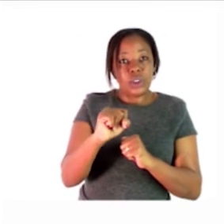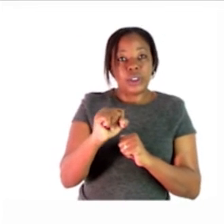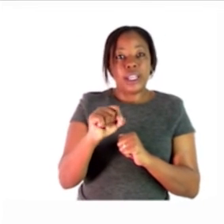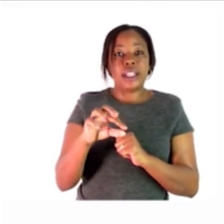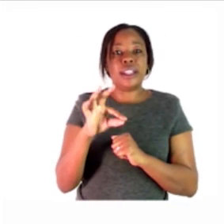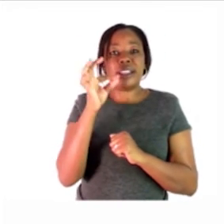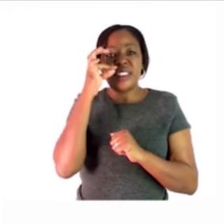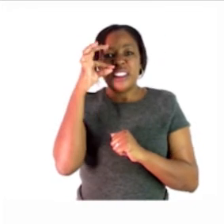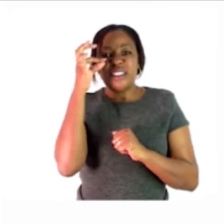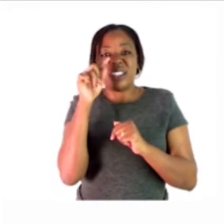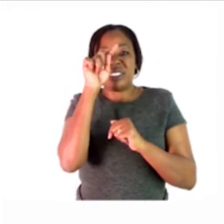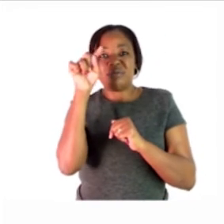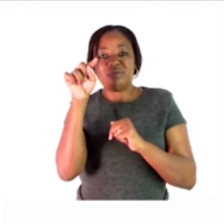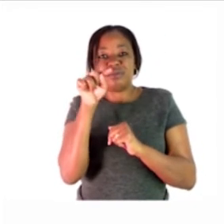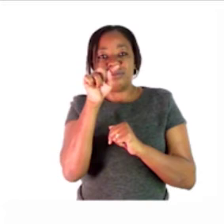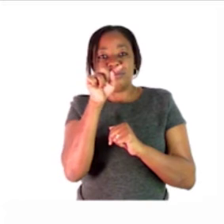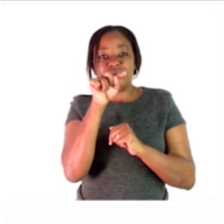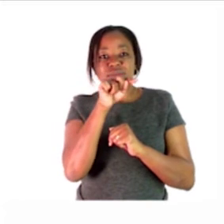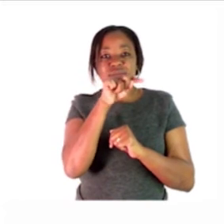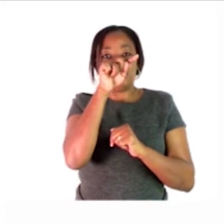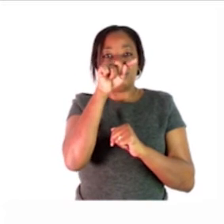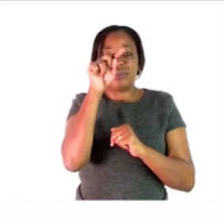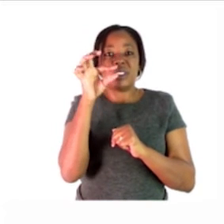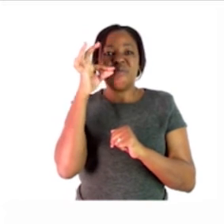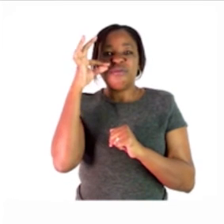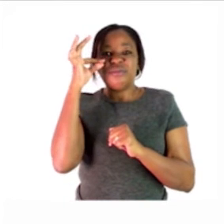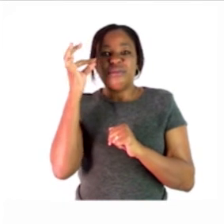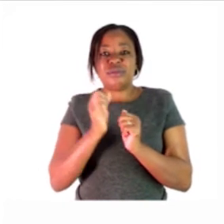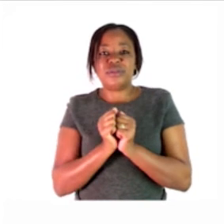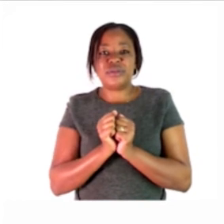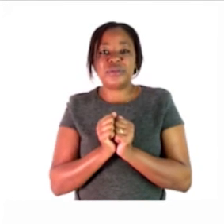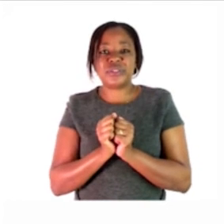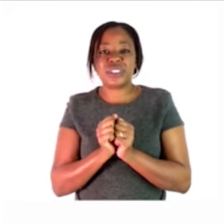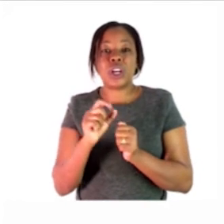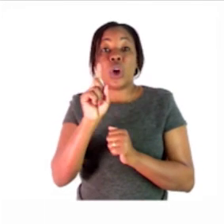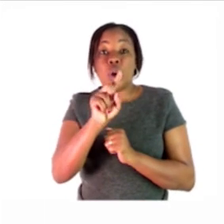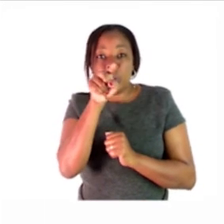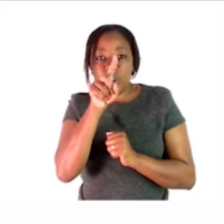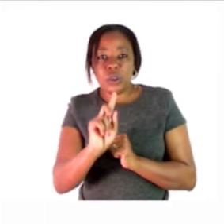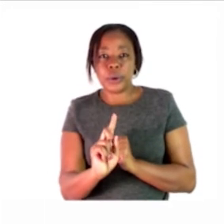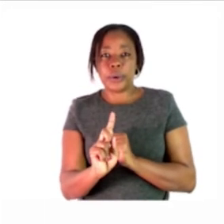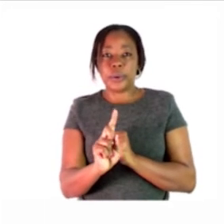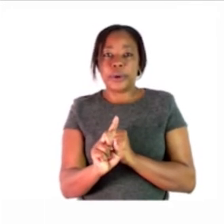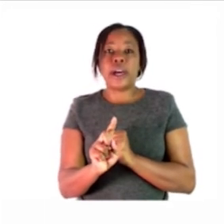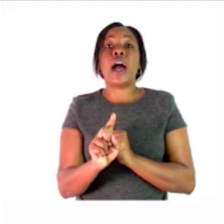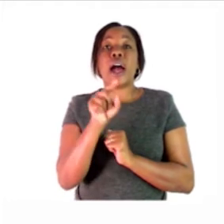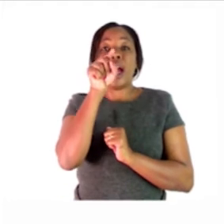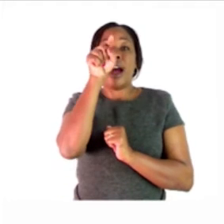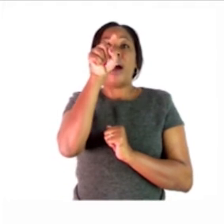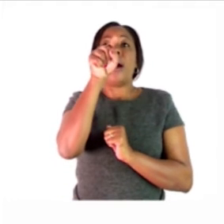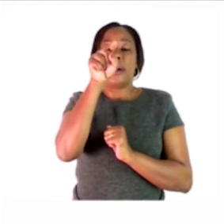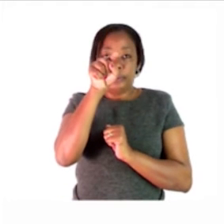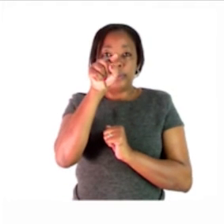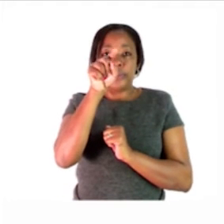there. And the third one is a nice flower there. It's on which alphabet? On